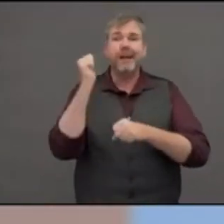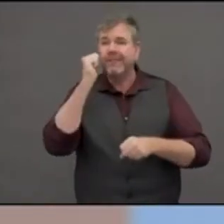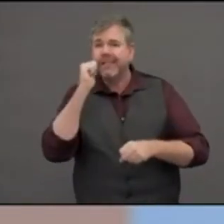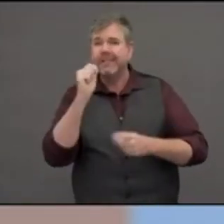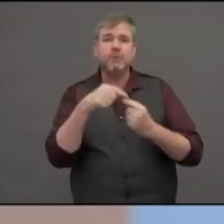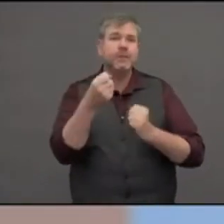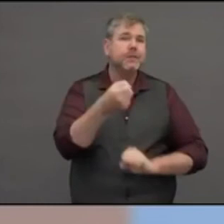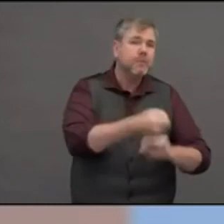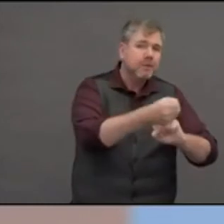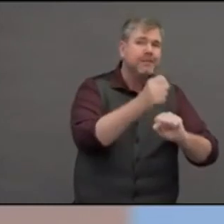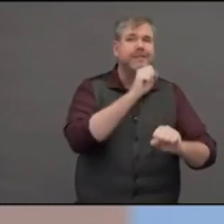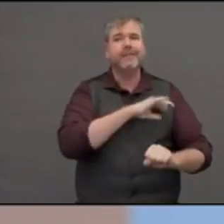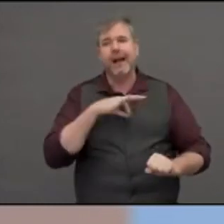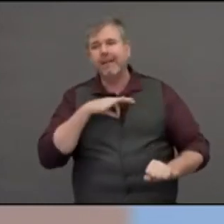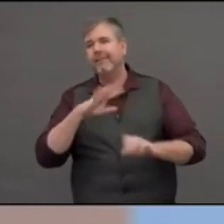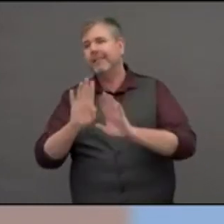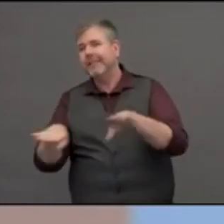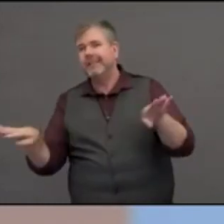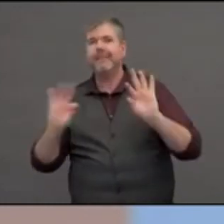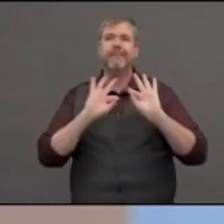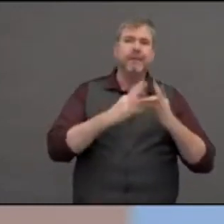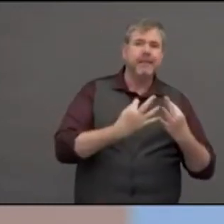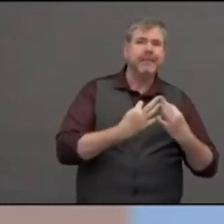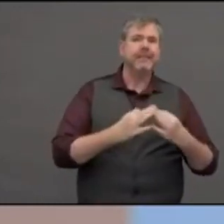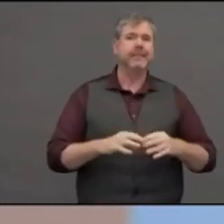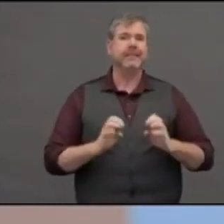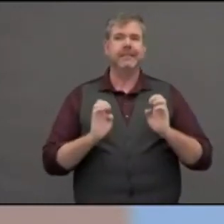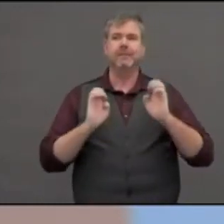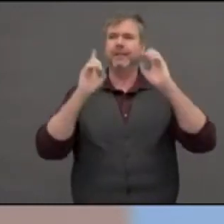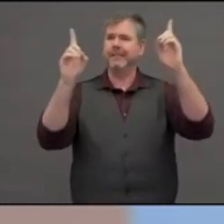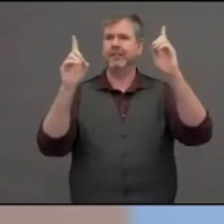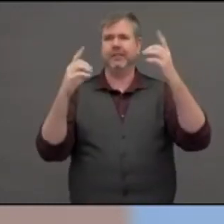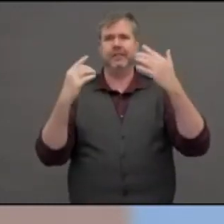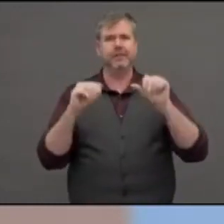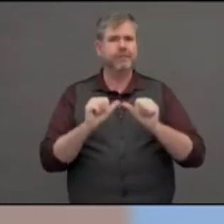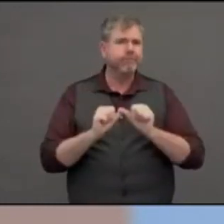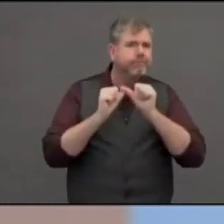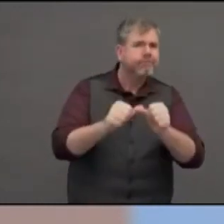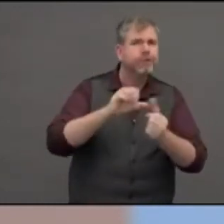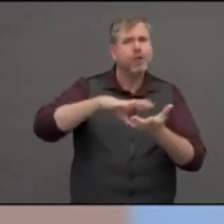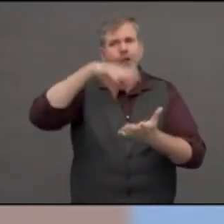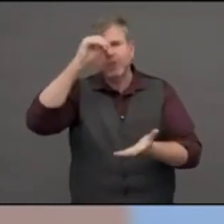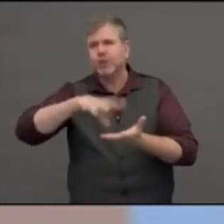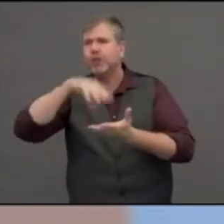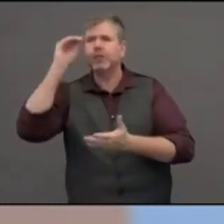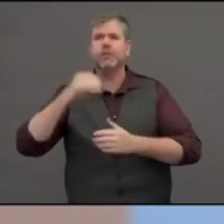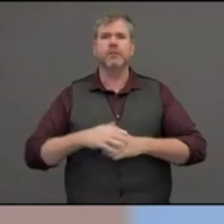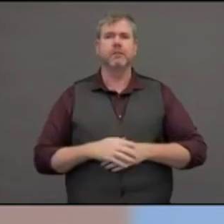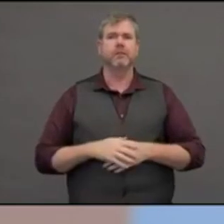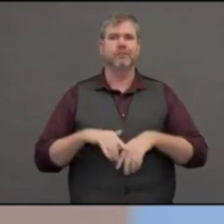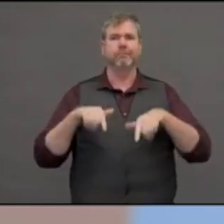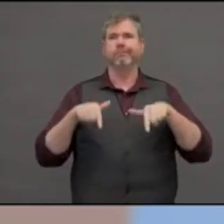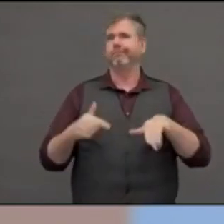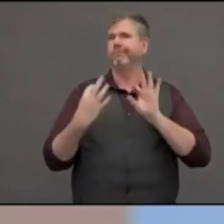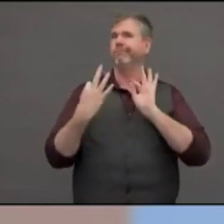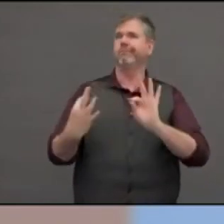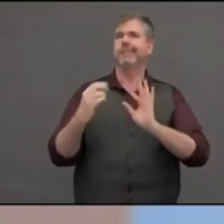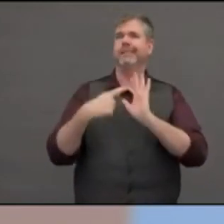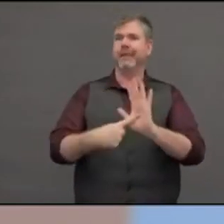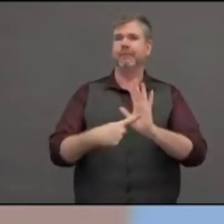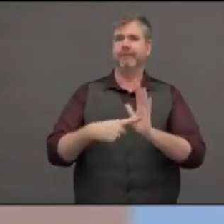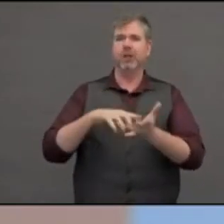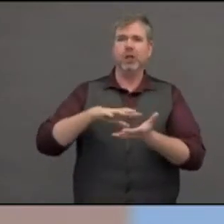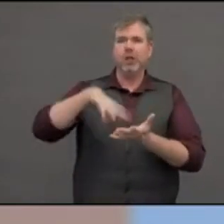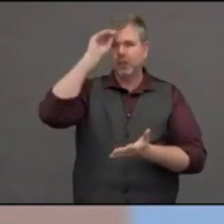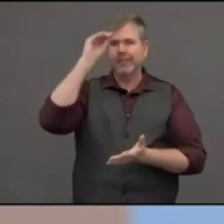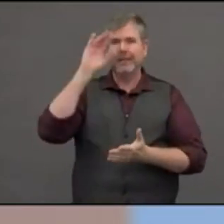best. And education, you just keep improving, you keep learning, and this is a perfect example of learning by doing and following the guidelines of our